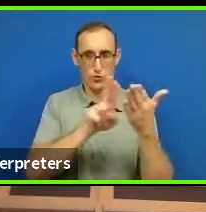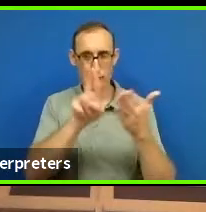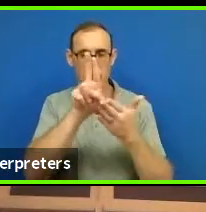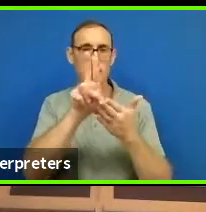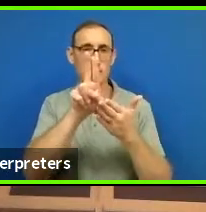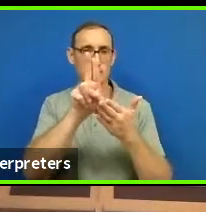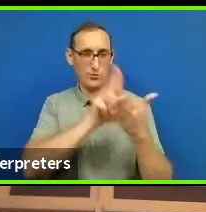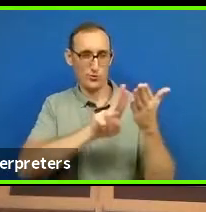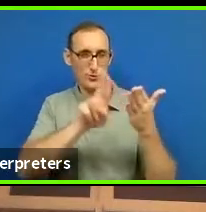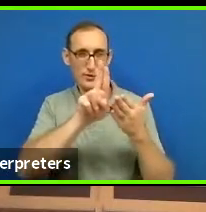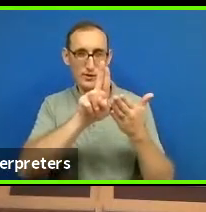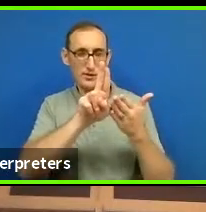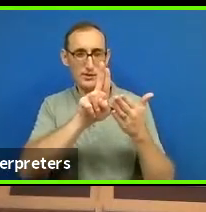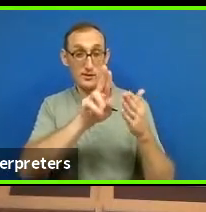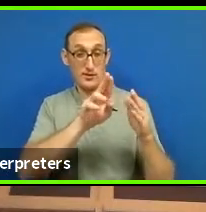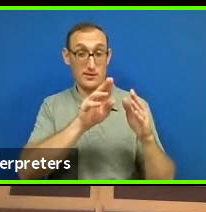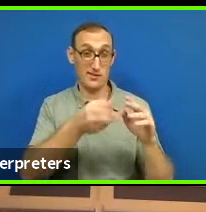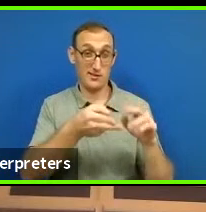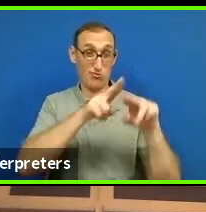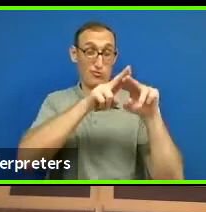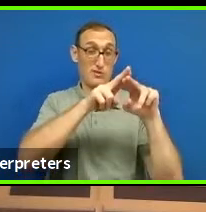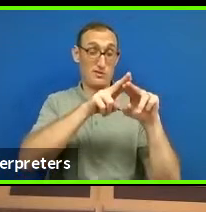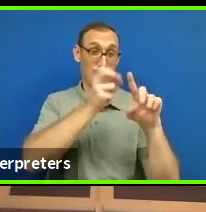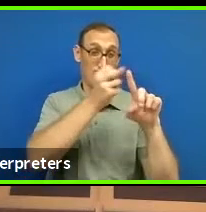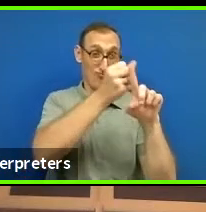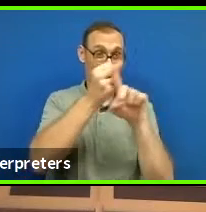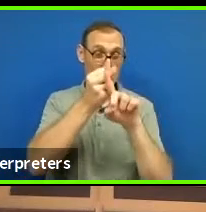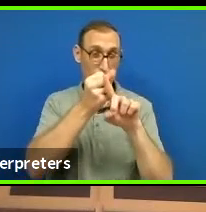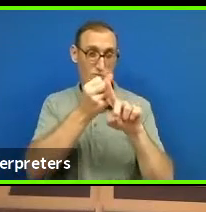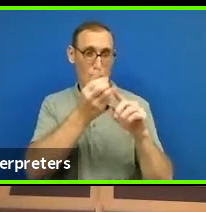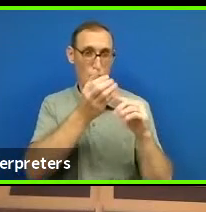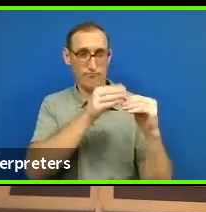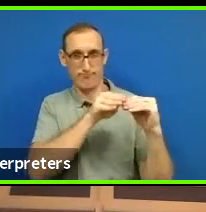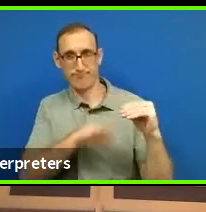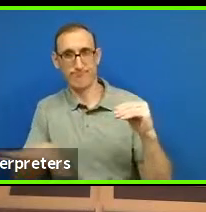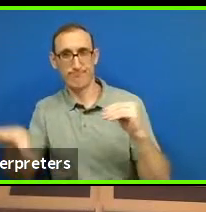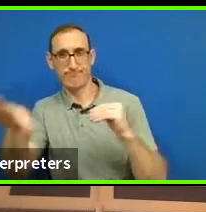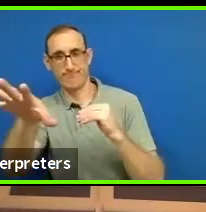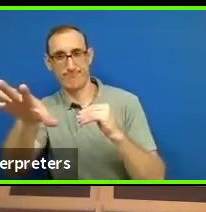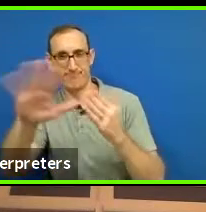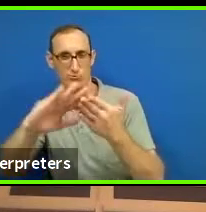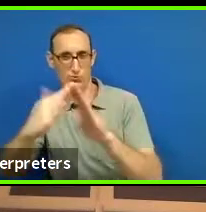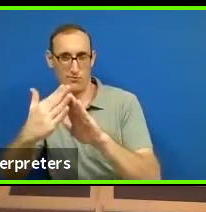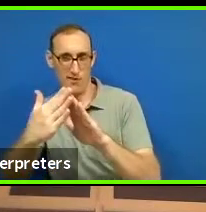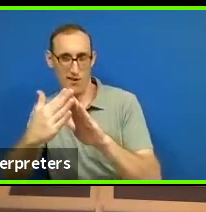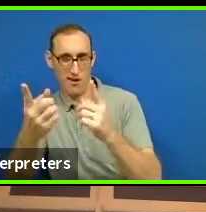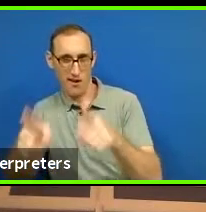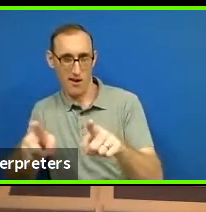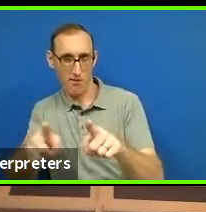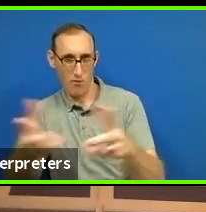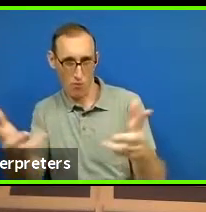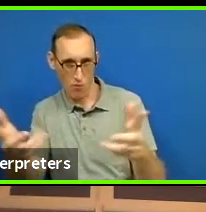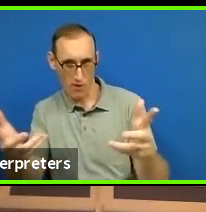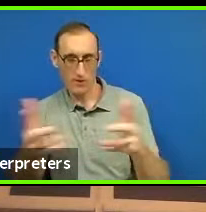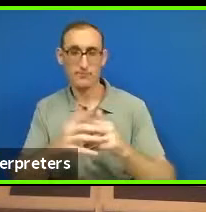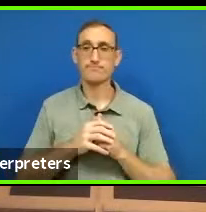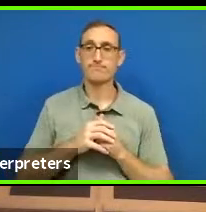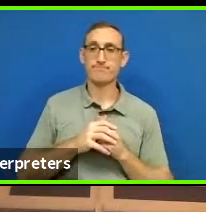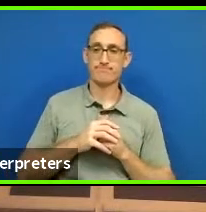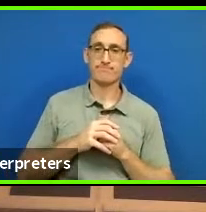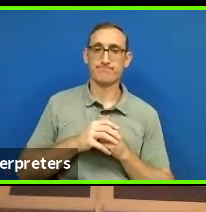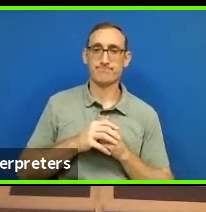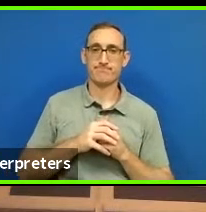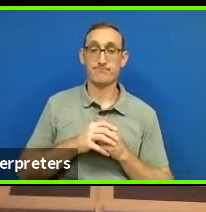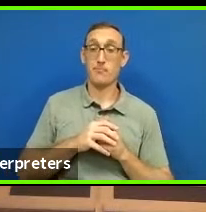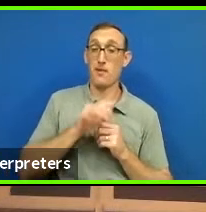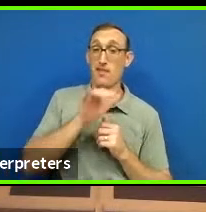those numbers, we know what they're doing to the Clark County numbers as a whole, but we don't know what they're doing to the Clark County school district numbers. And